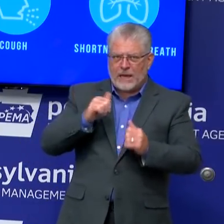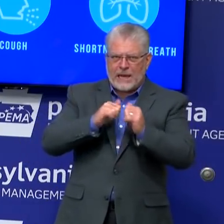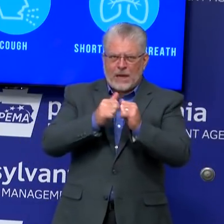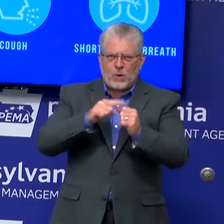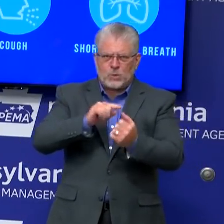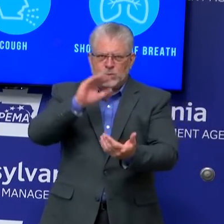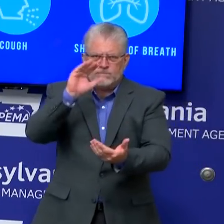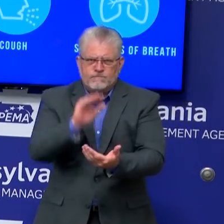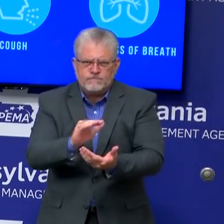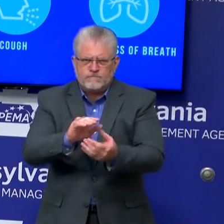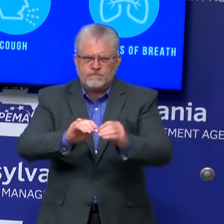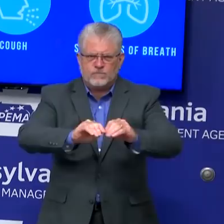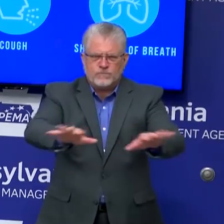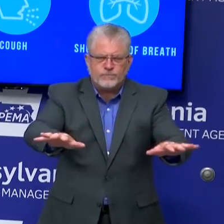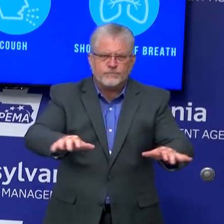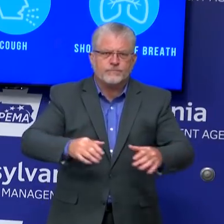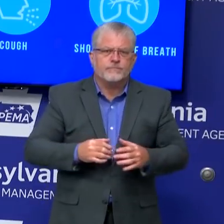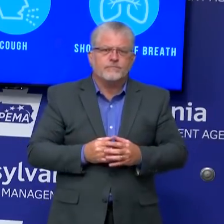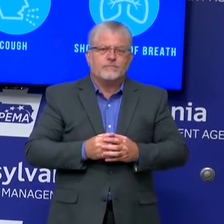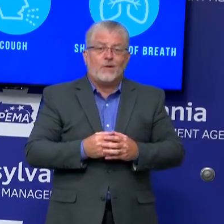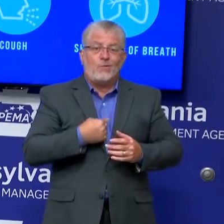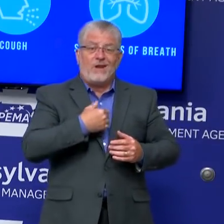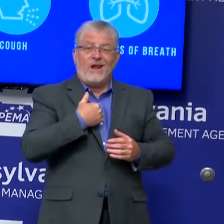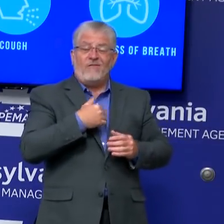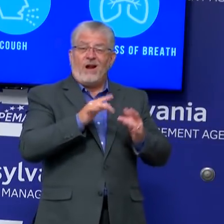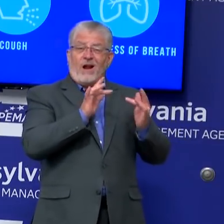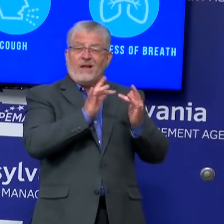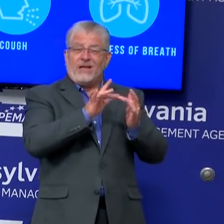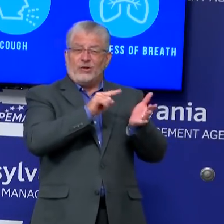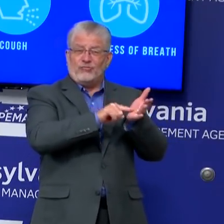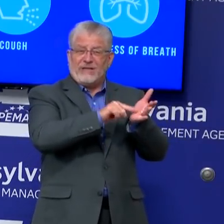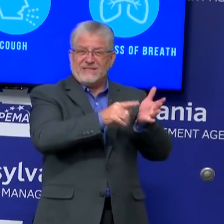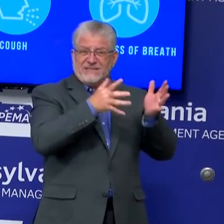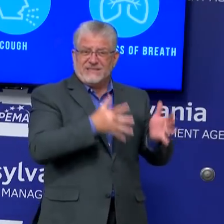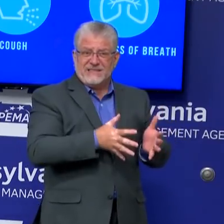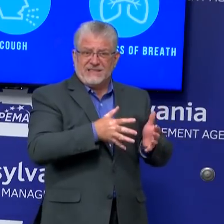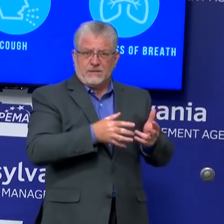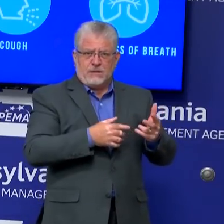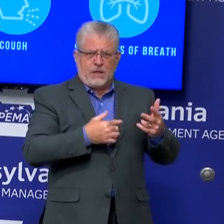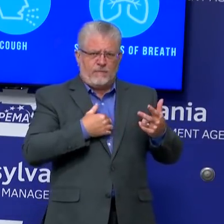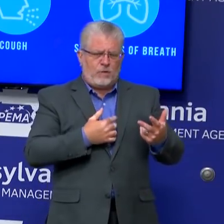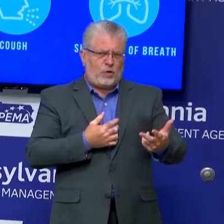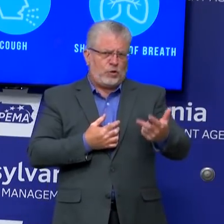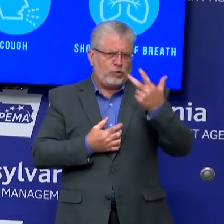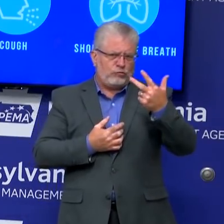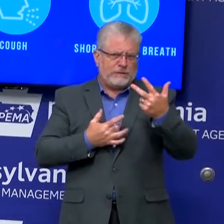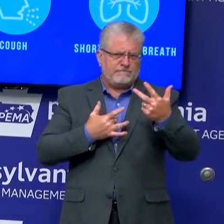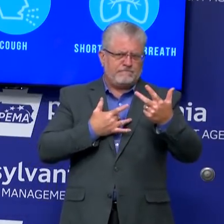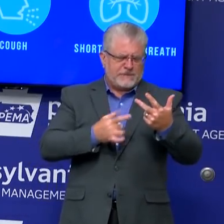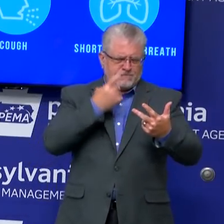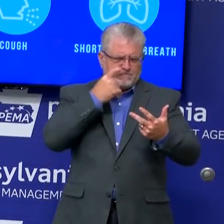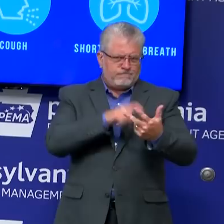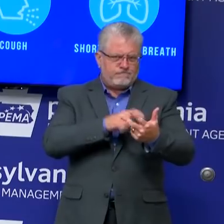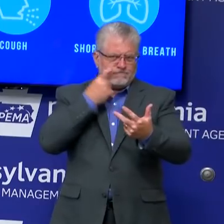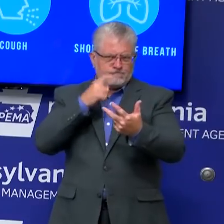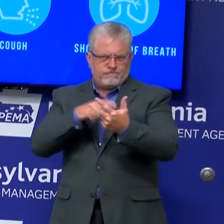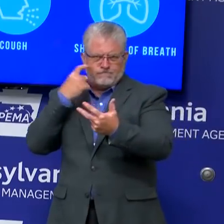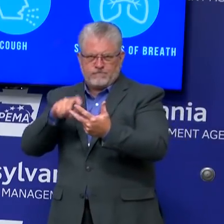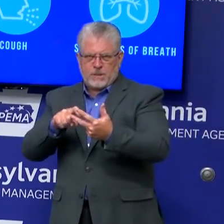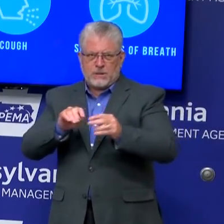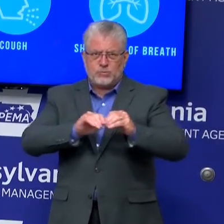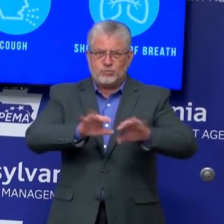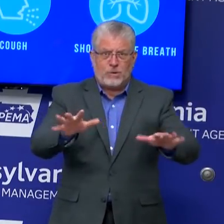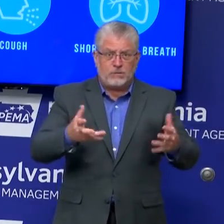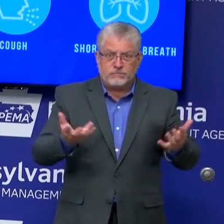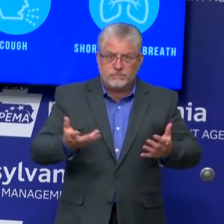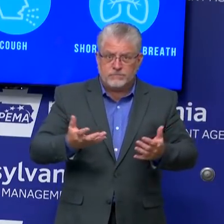we've identified 3 catalysts for our case increases. This is where we think the case increases are coming from. First, some